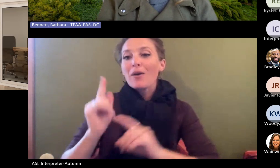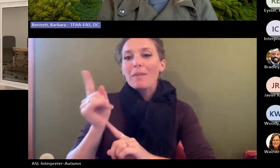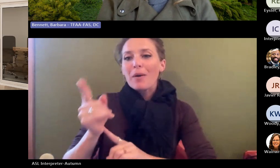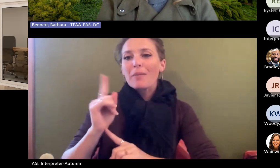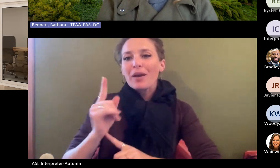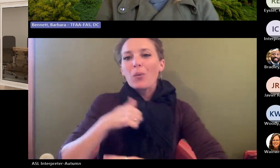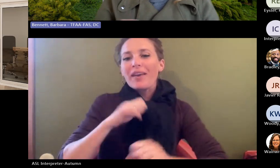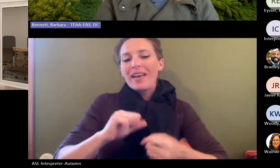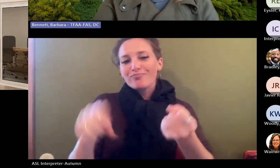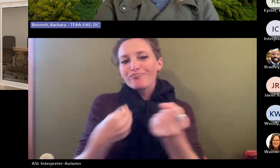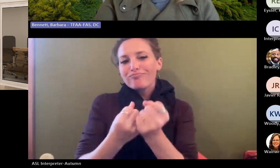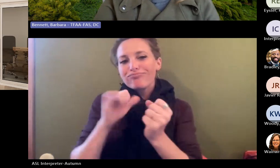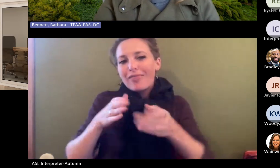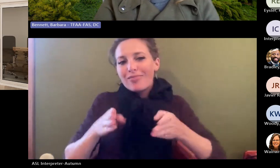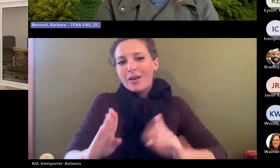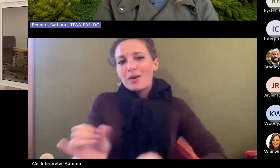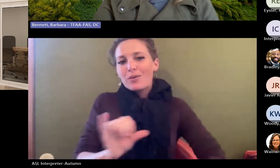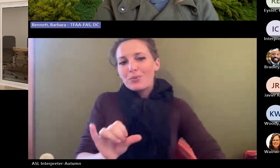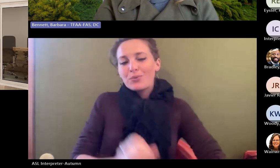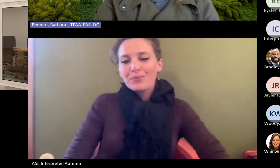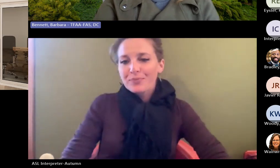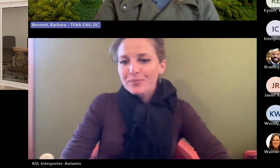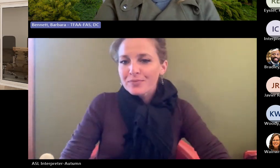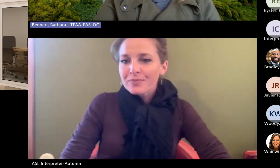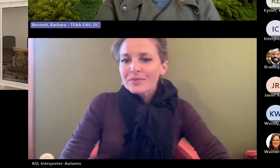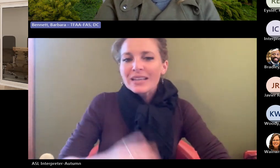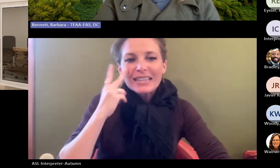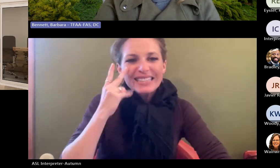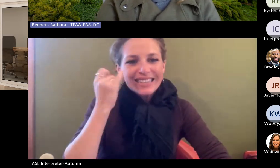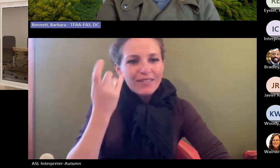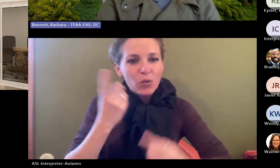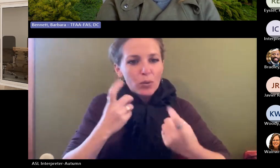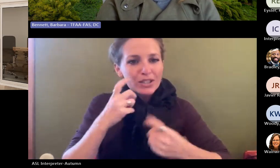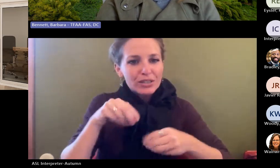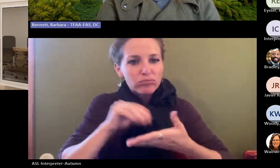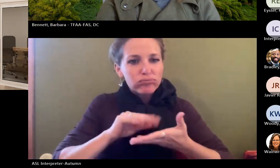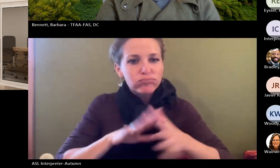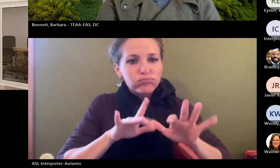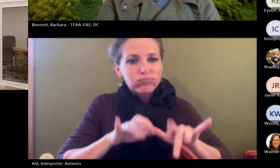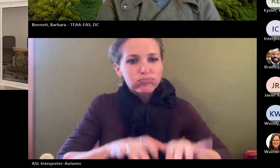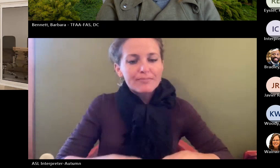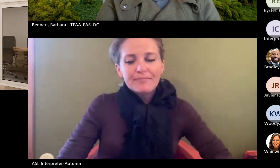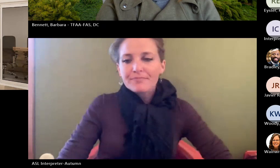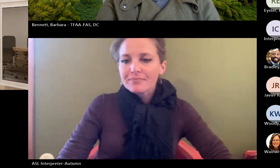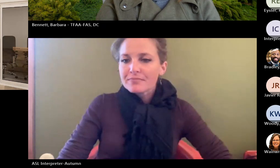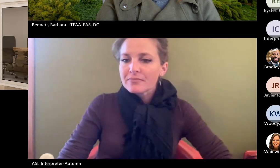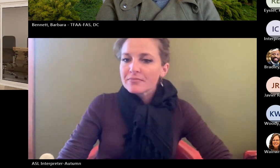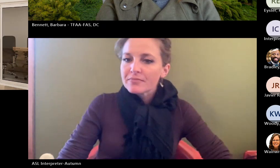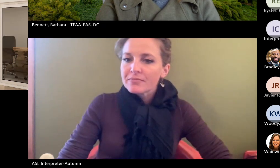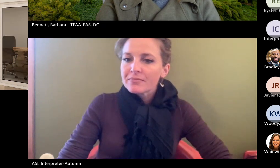the initiative. Let me see if there are questions in the chat.